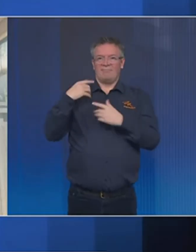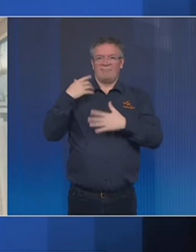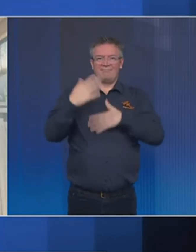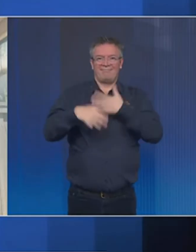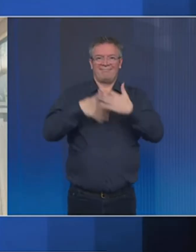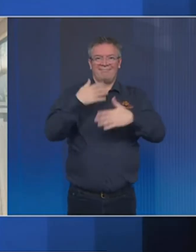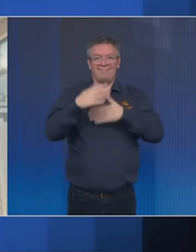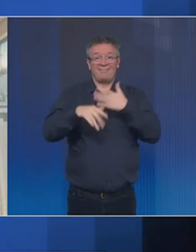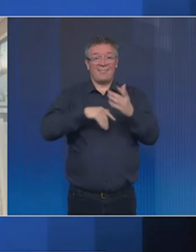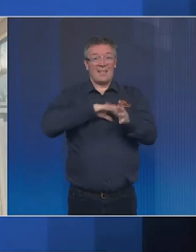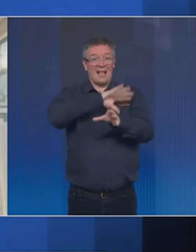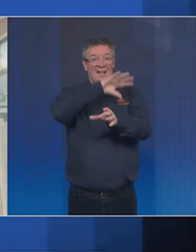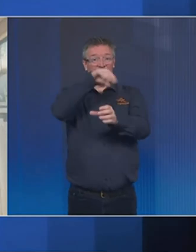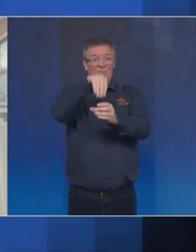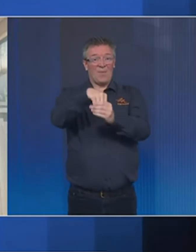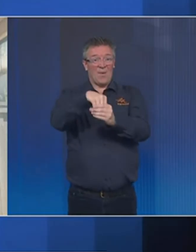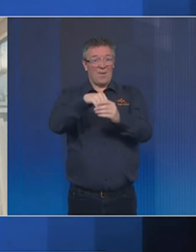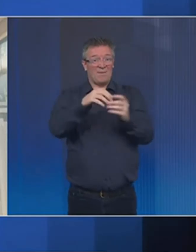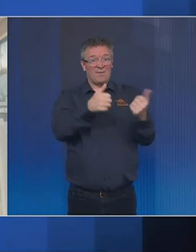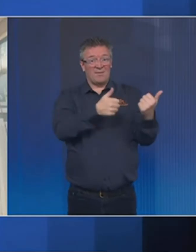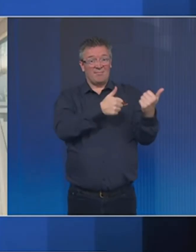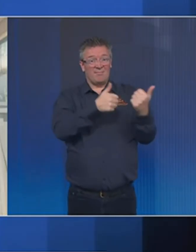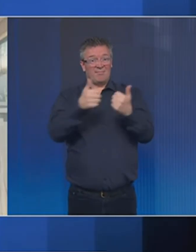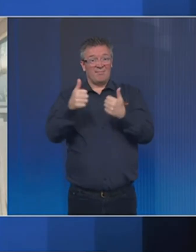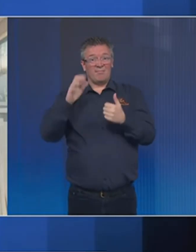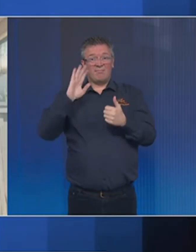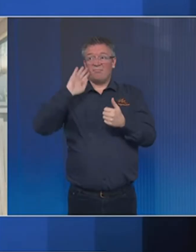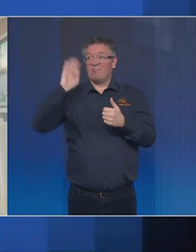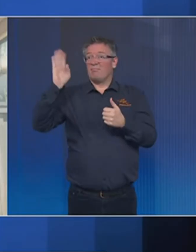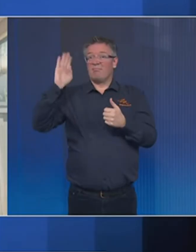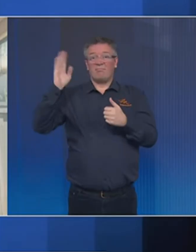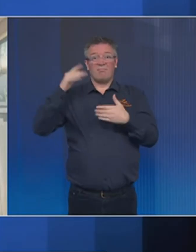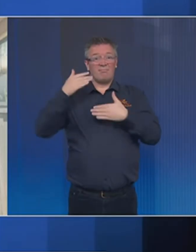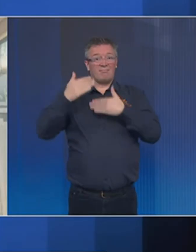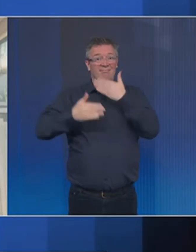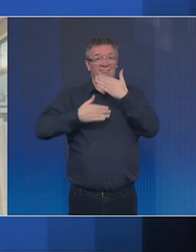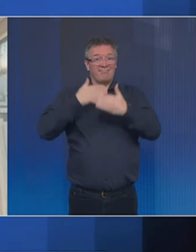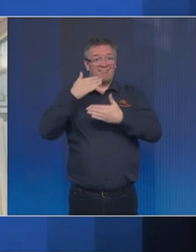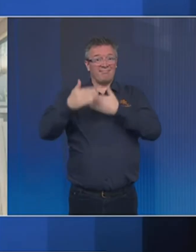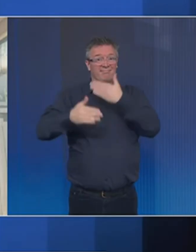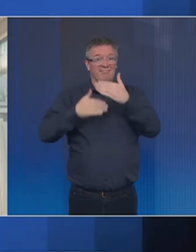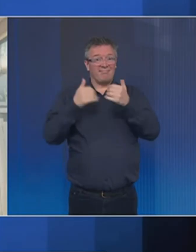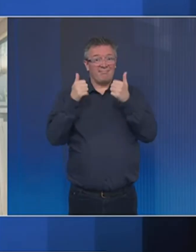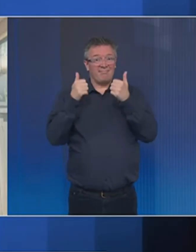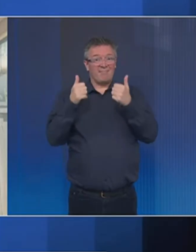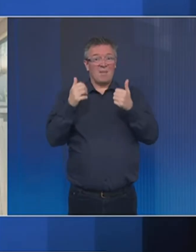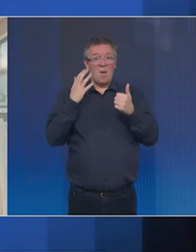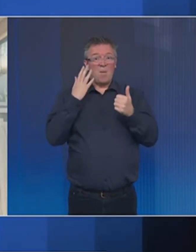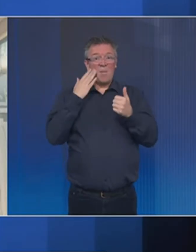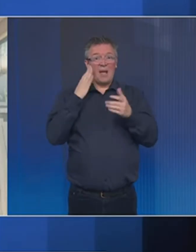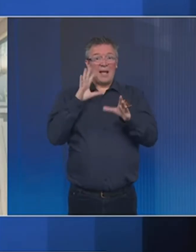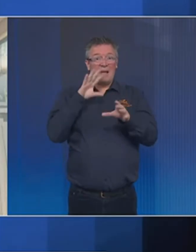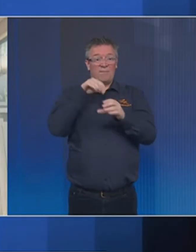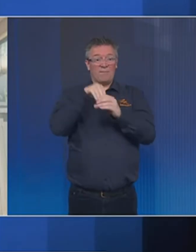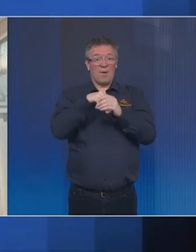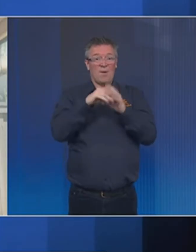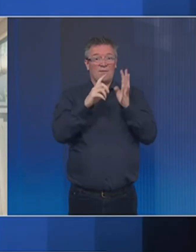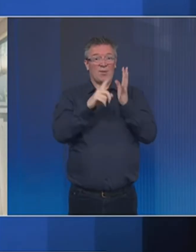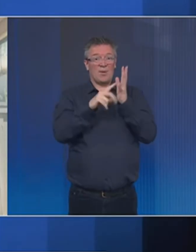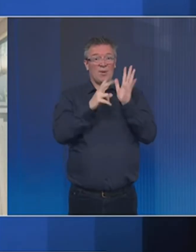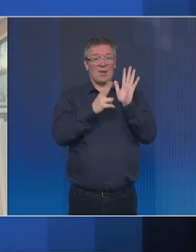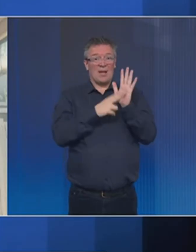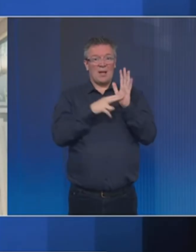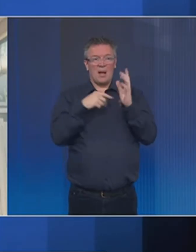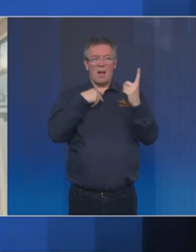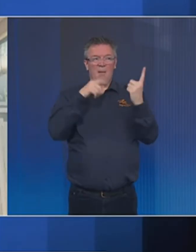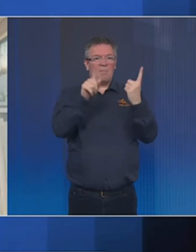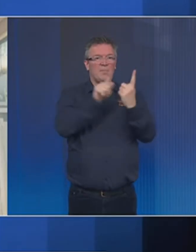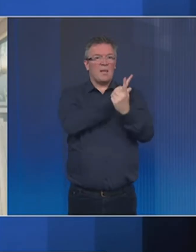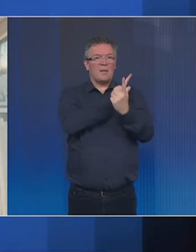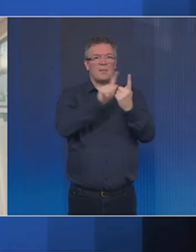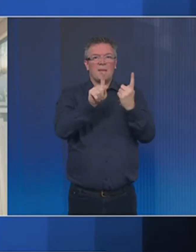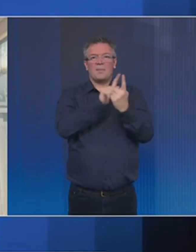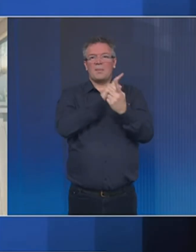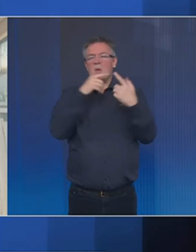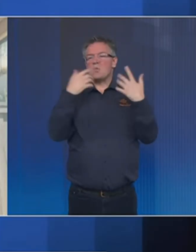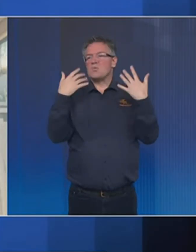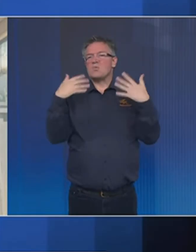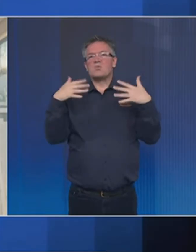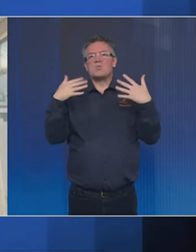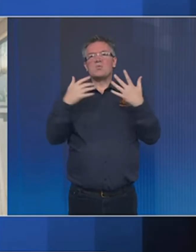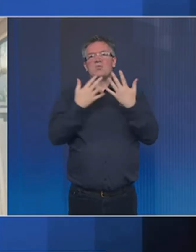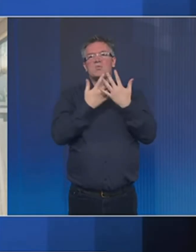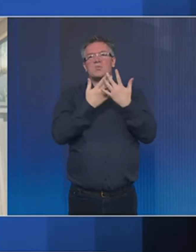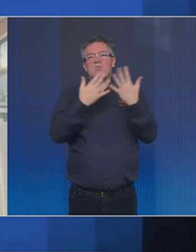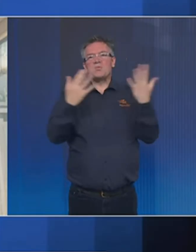And like I said, once you're in that UN world, the ambassadors you meet with are pretty insane, and I didn't get